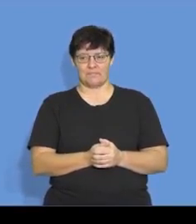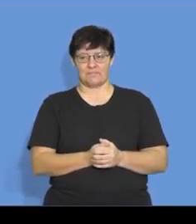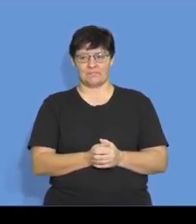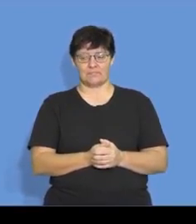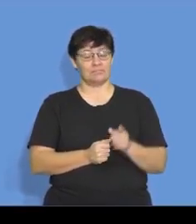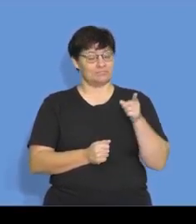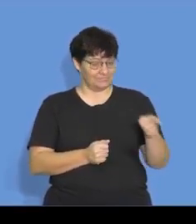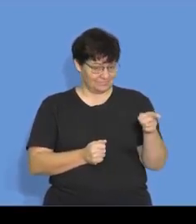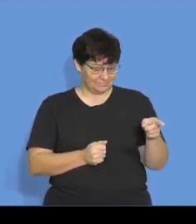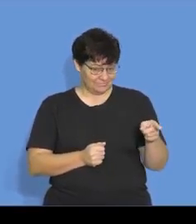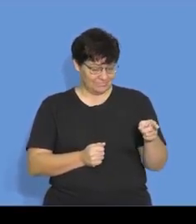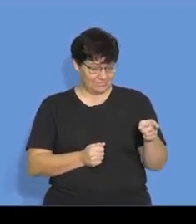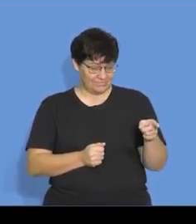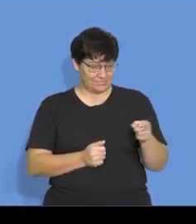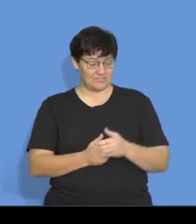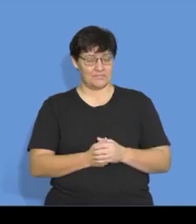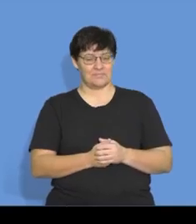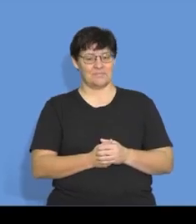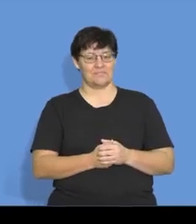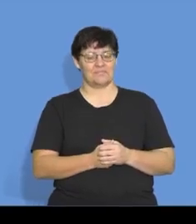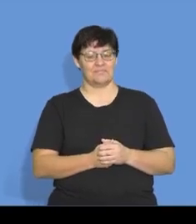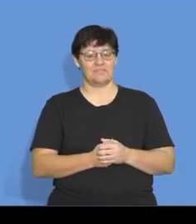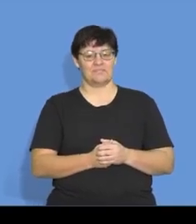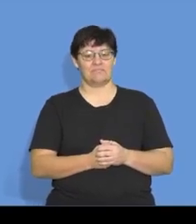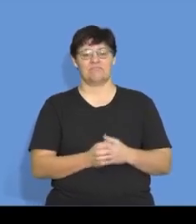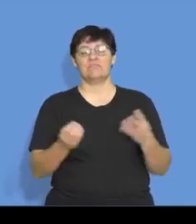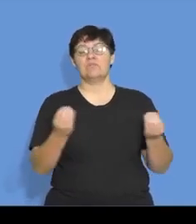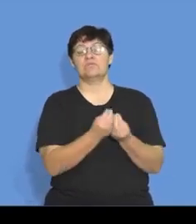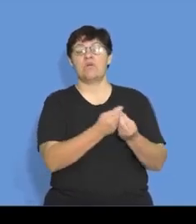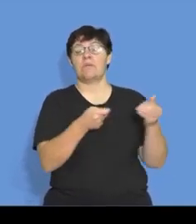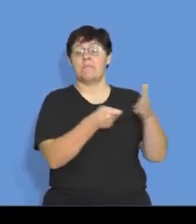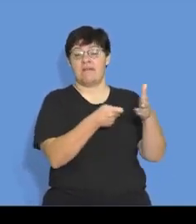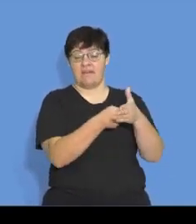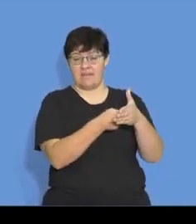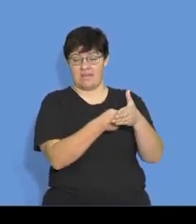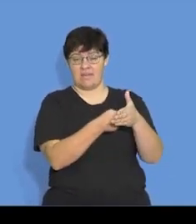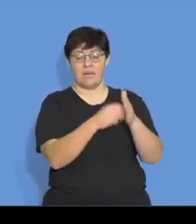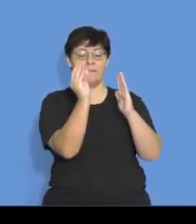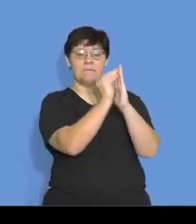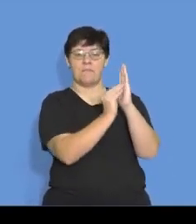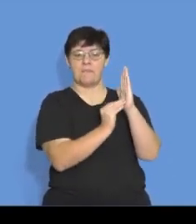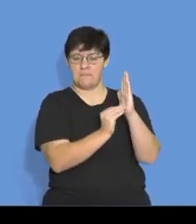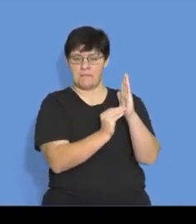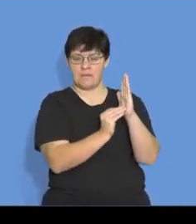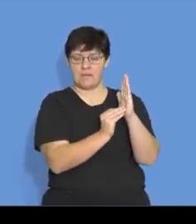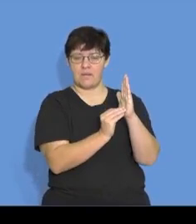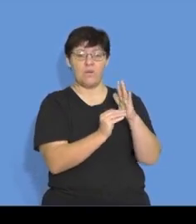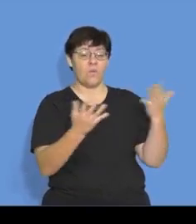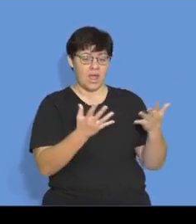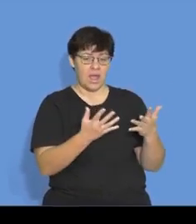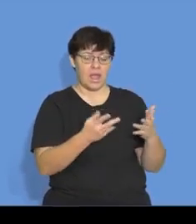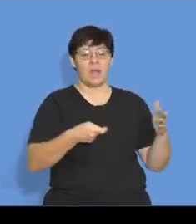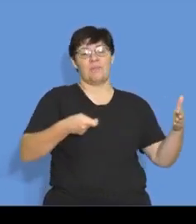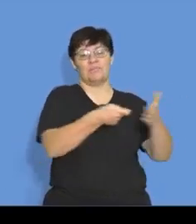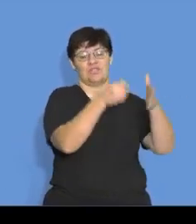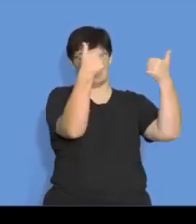When you're dealing with a periodic inventory system, stock purchases are recorded in the purchases